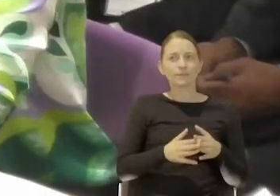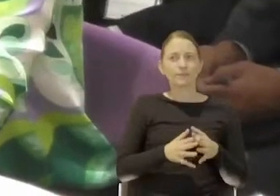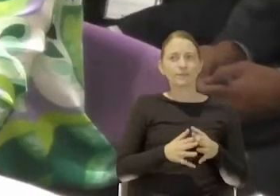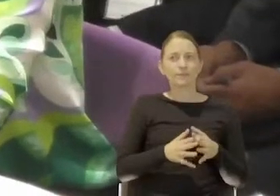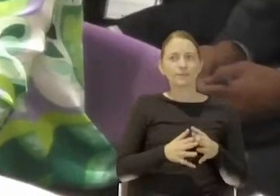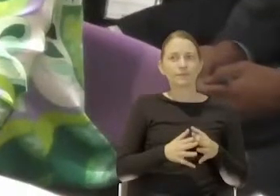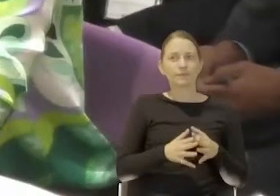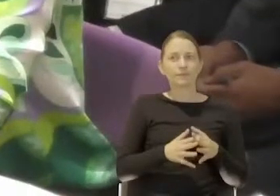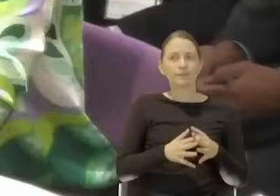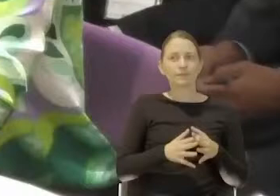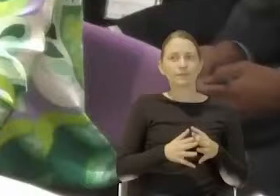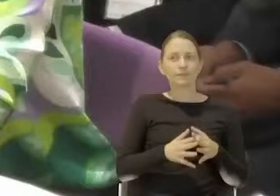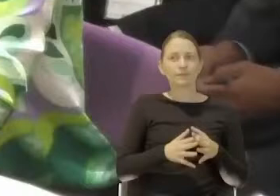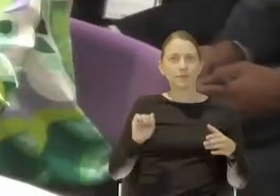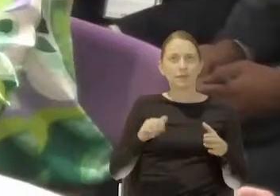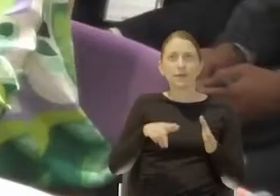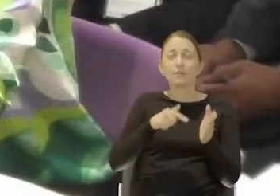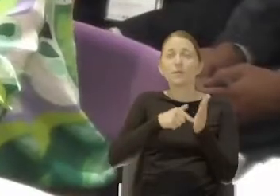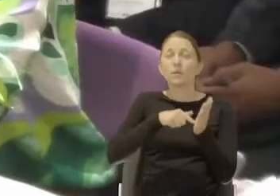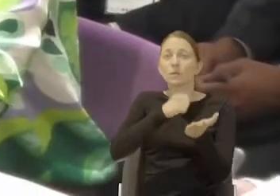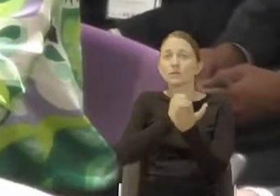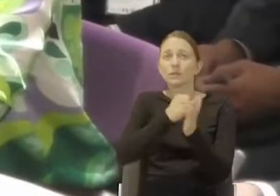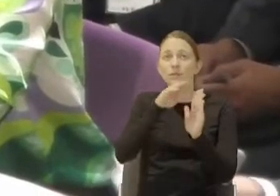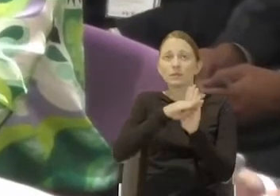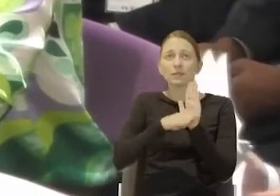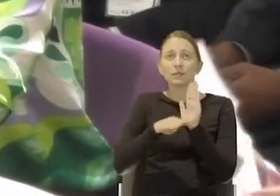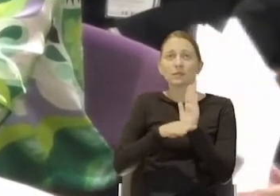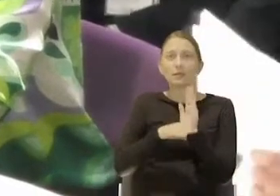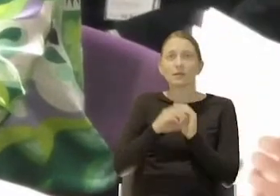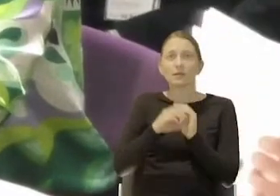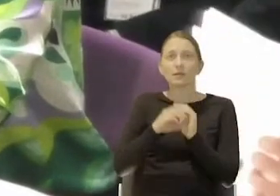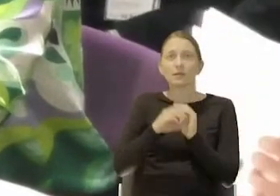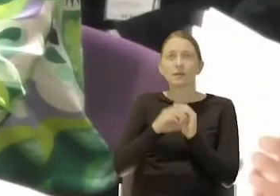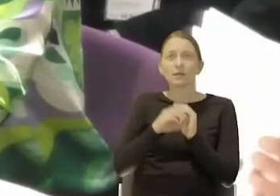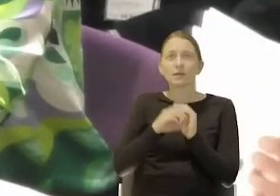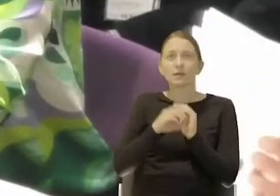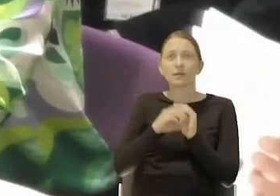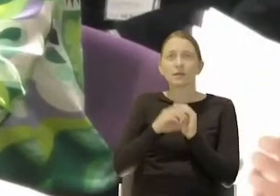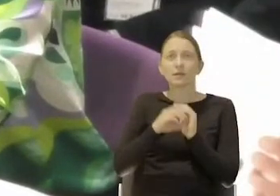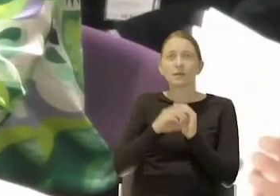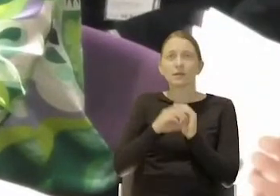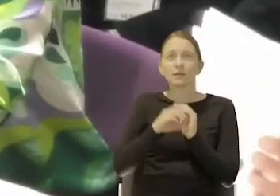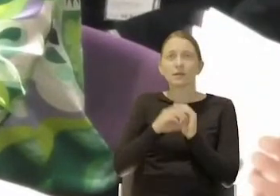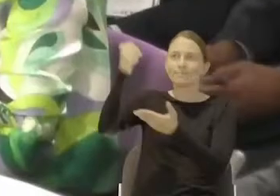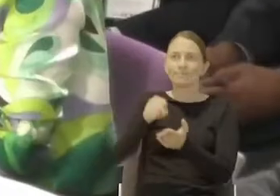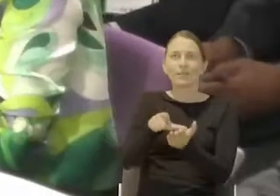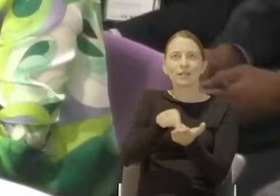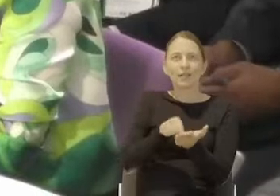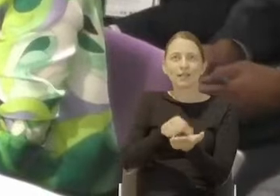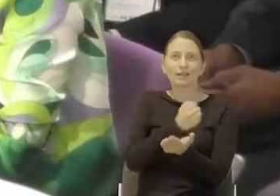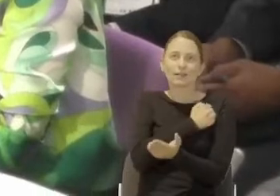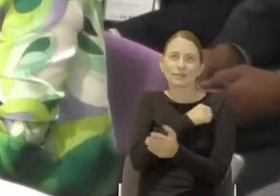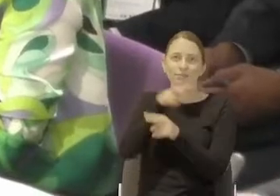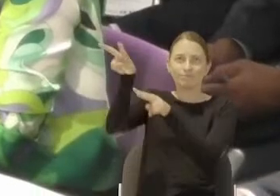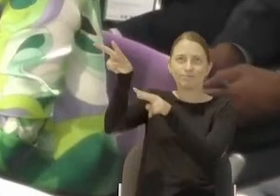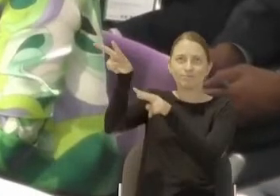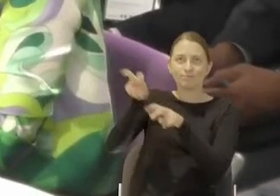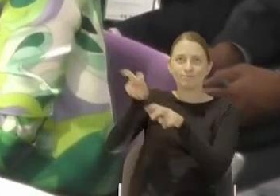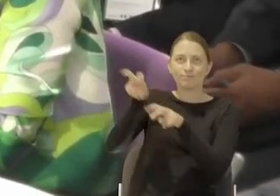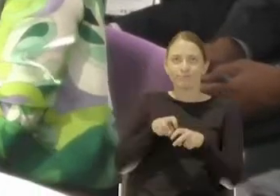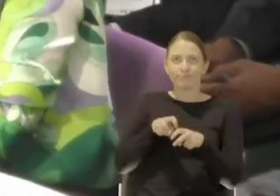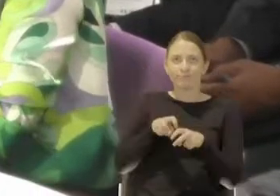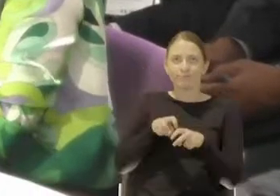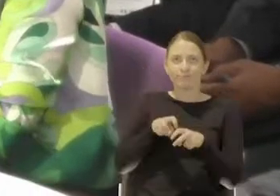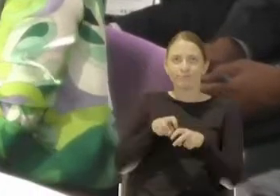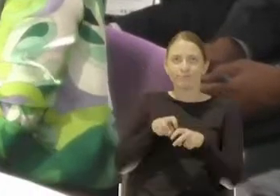And of course, they touched on use of new spaces up in the mountains, making sure that they spread themselves out. In Morocco,